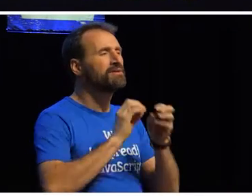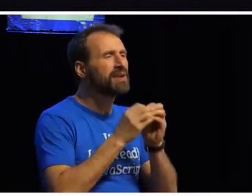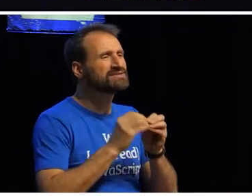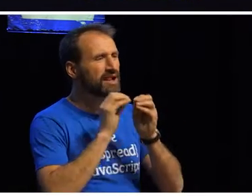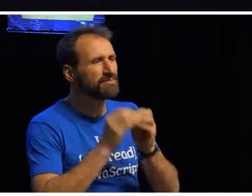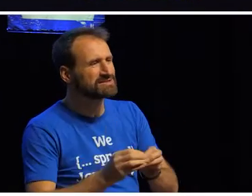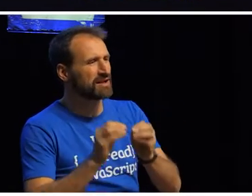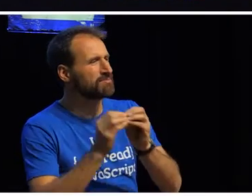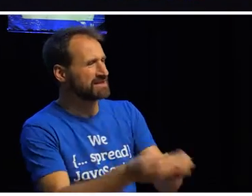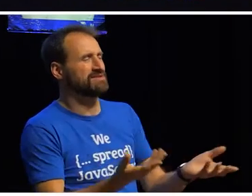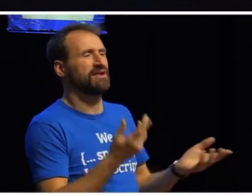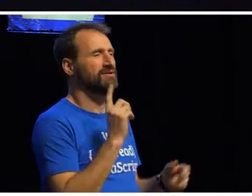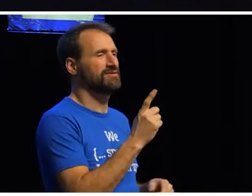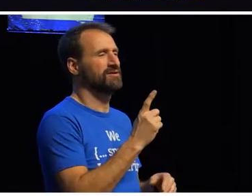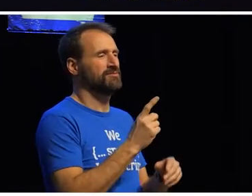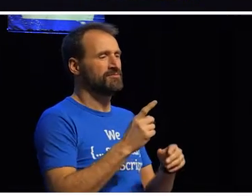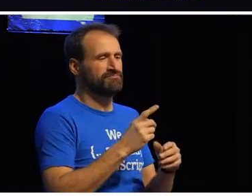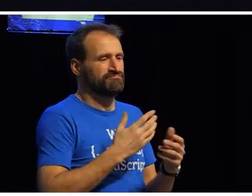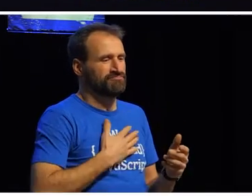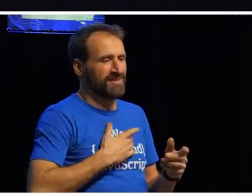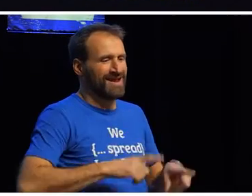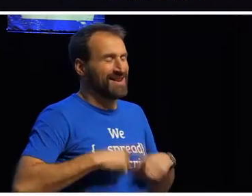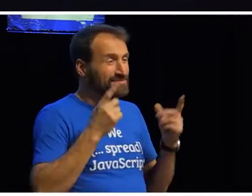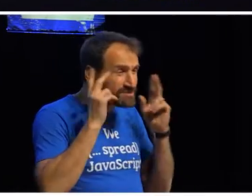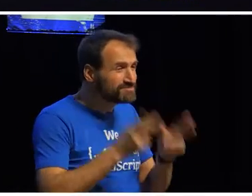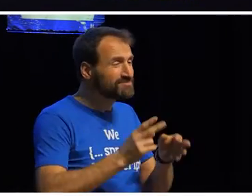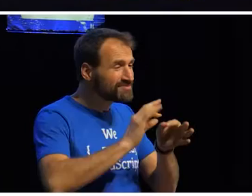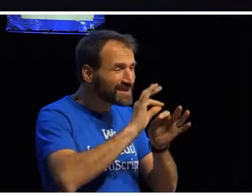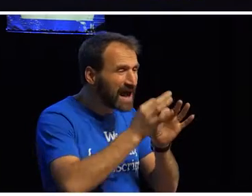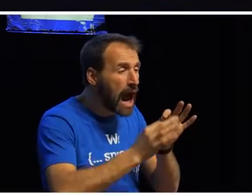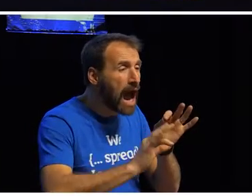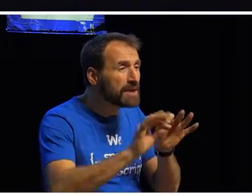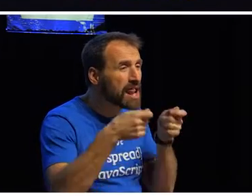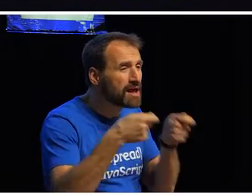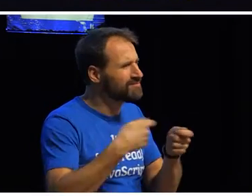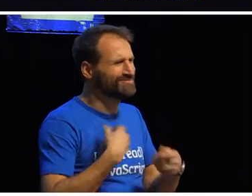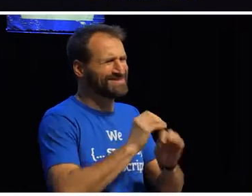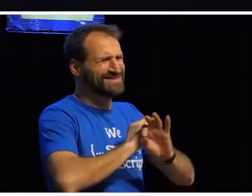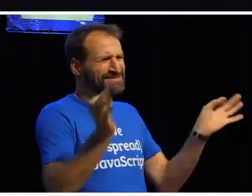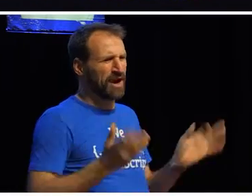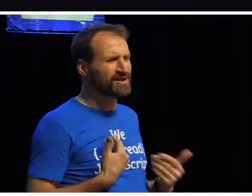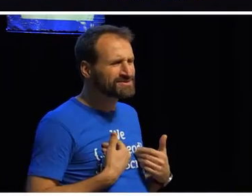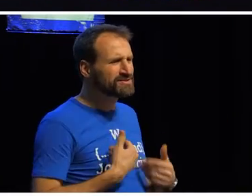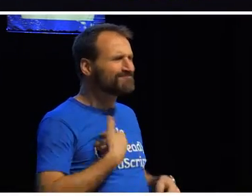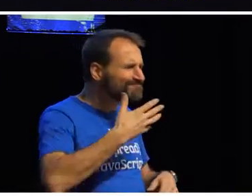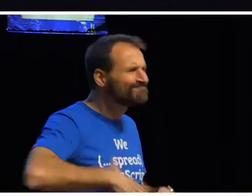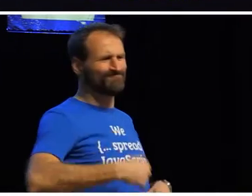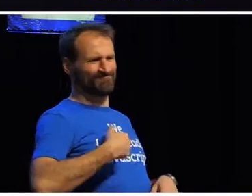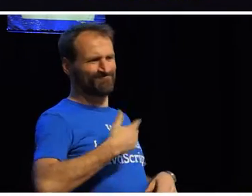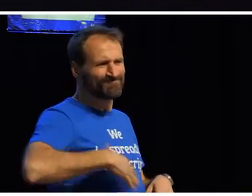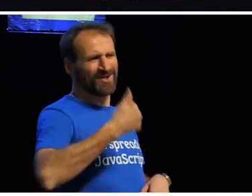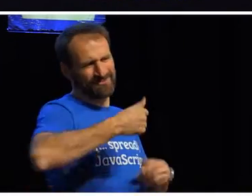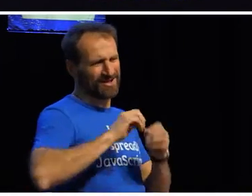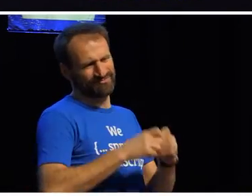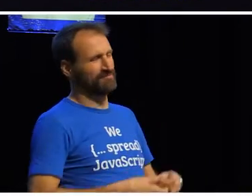do many things, but I haven't really wired in my whole life, and I wanted to do something. Especially when I see something